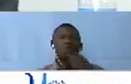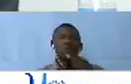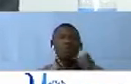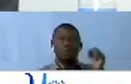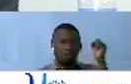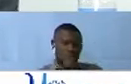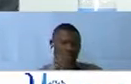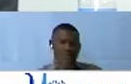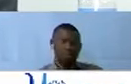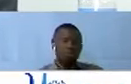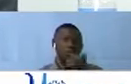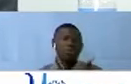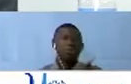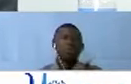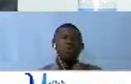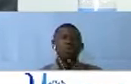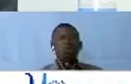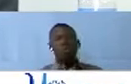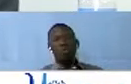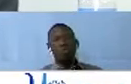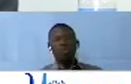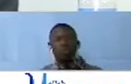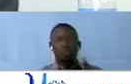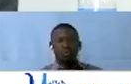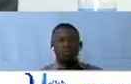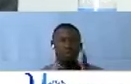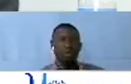rights investigations.